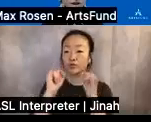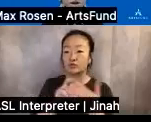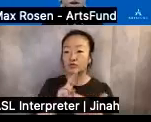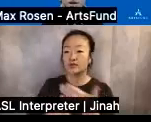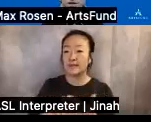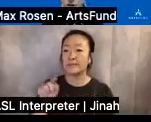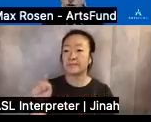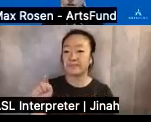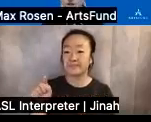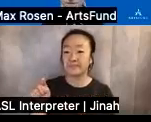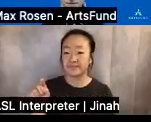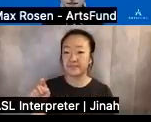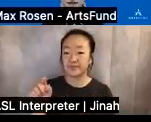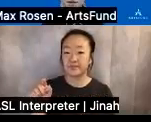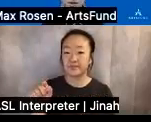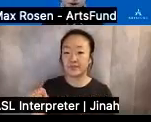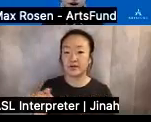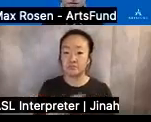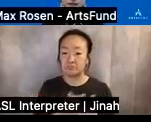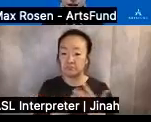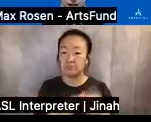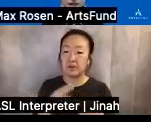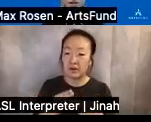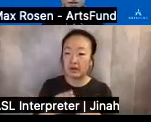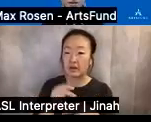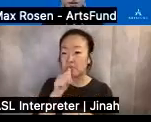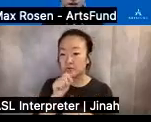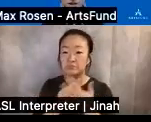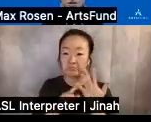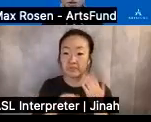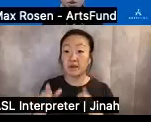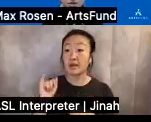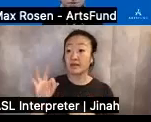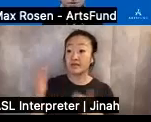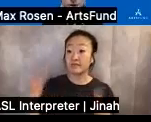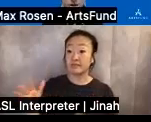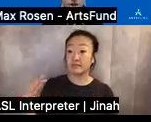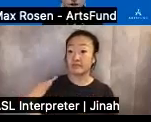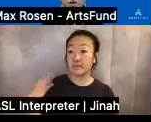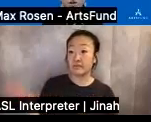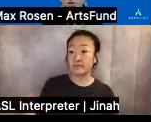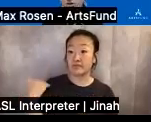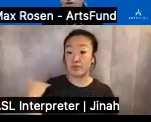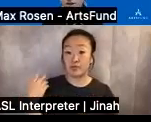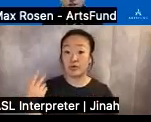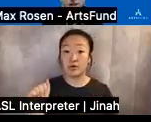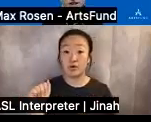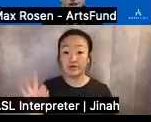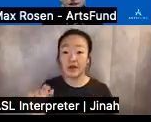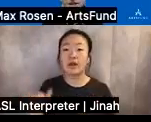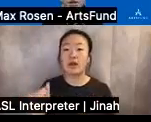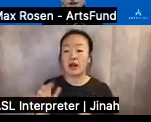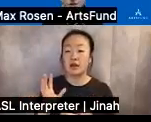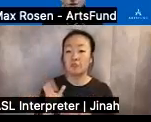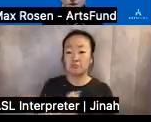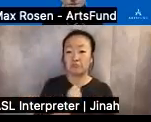for credentials. If you have applied for a grant through ArtsFund before, you can use your existing